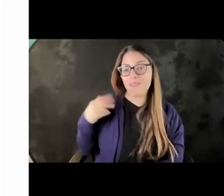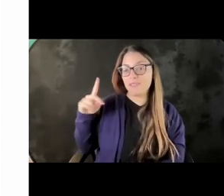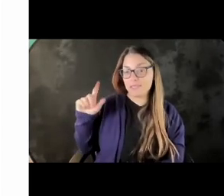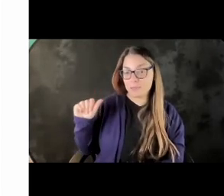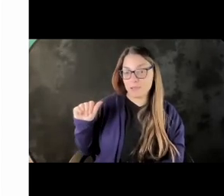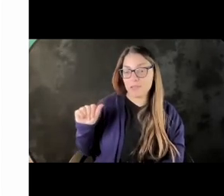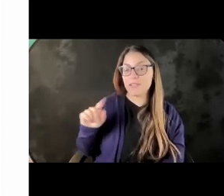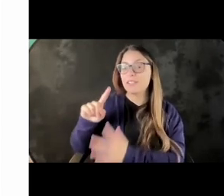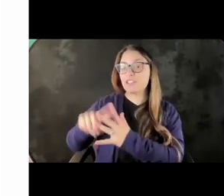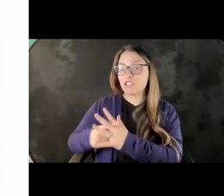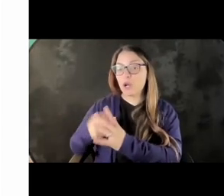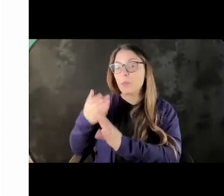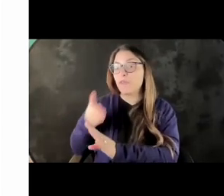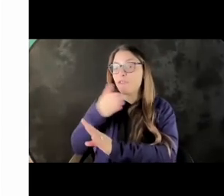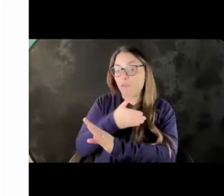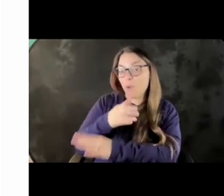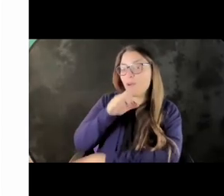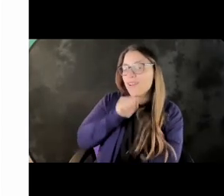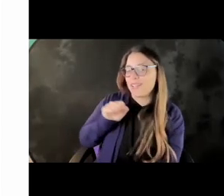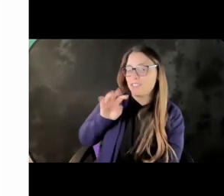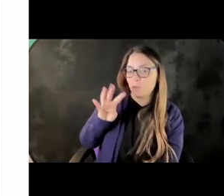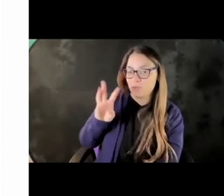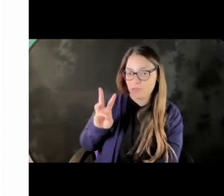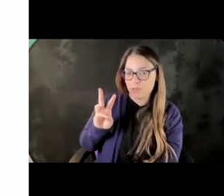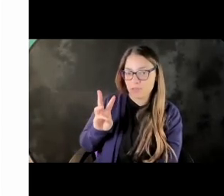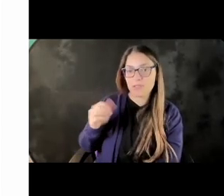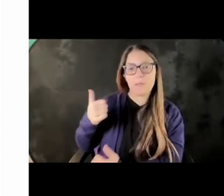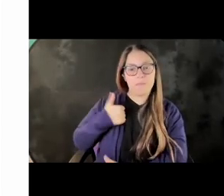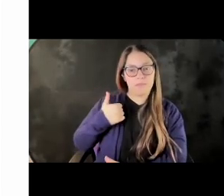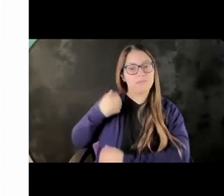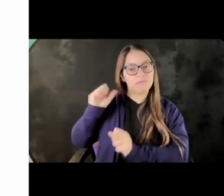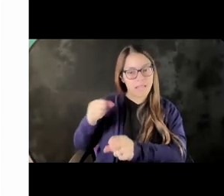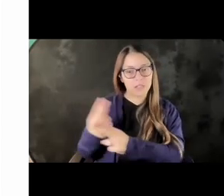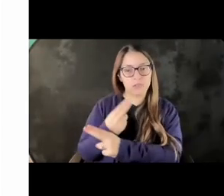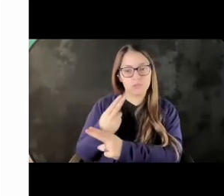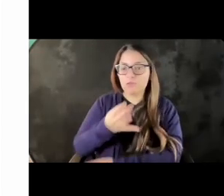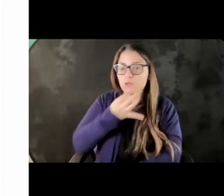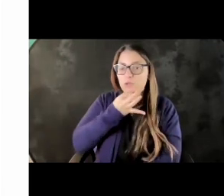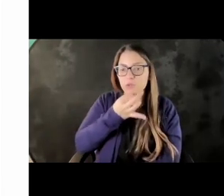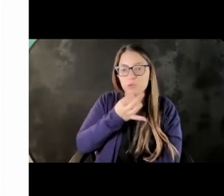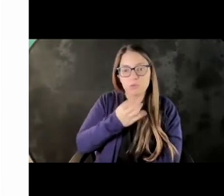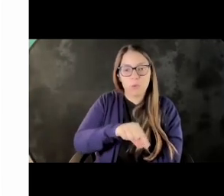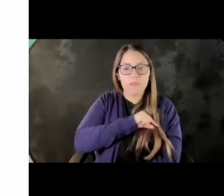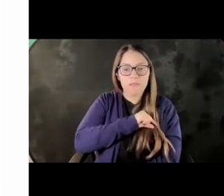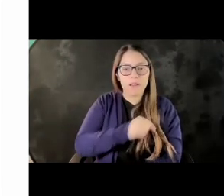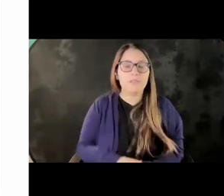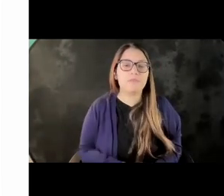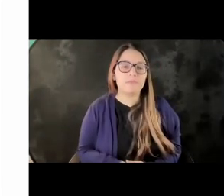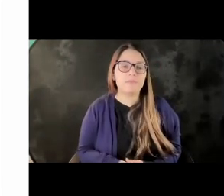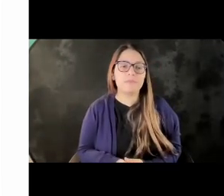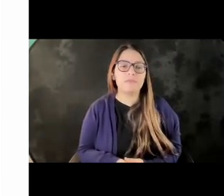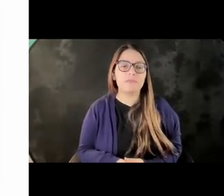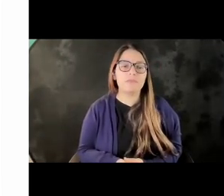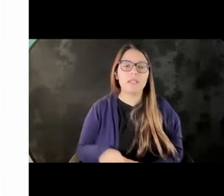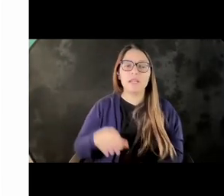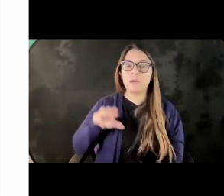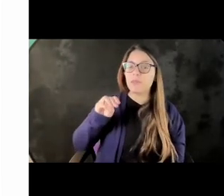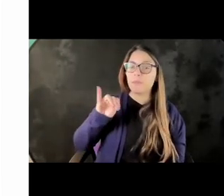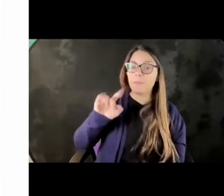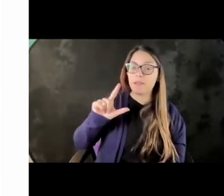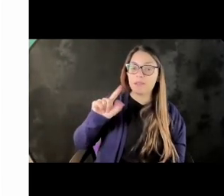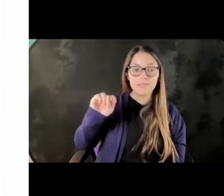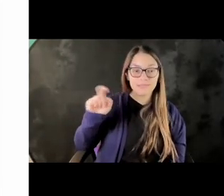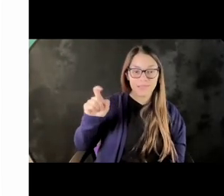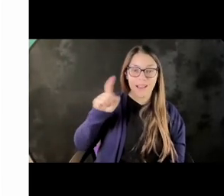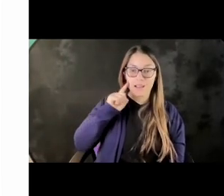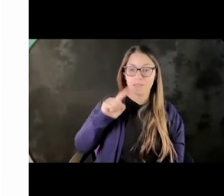began before age 46. With Meal meal tax, you can file a federal tax